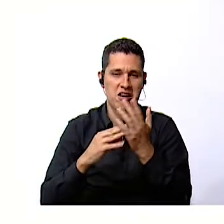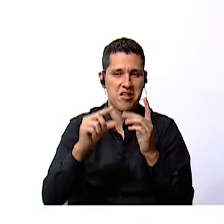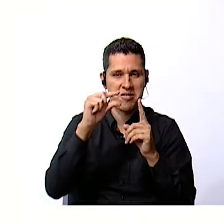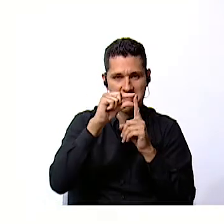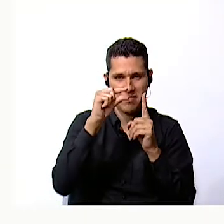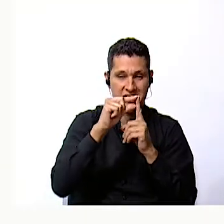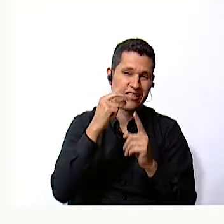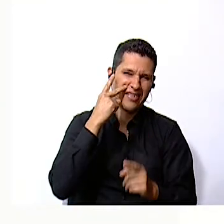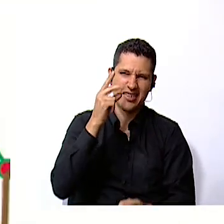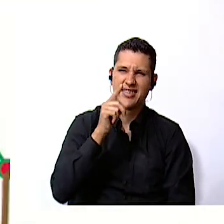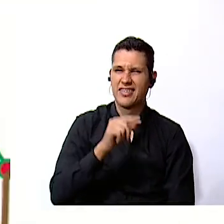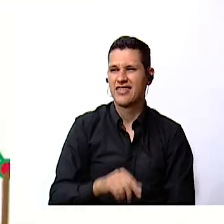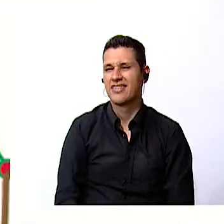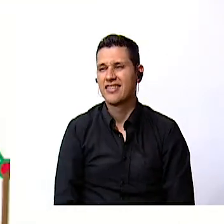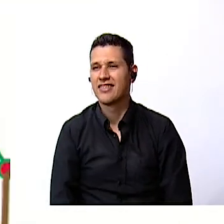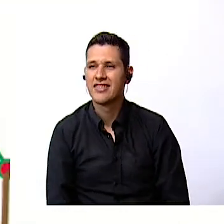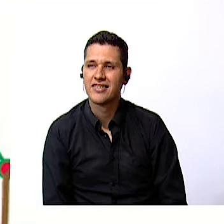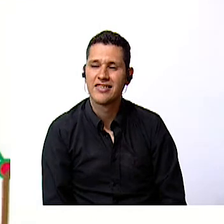go.